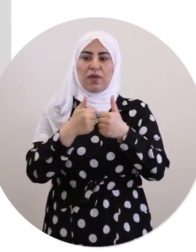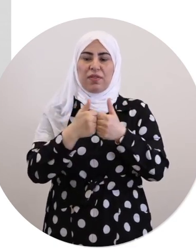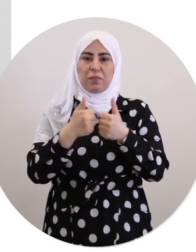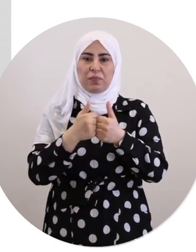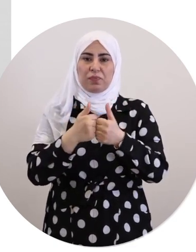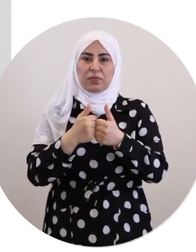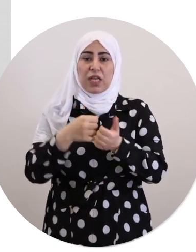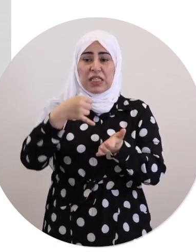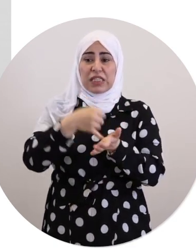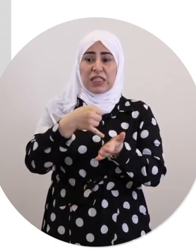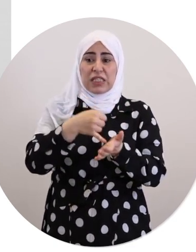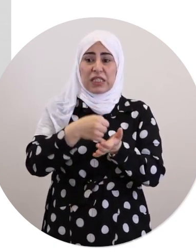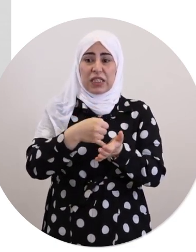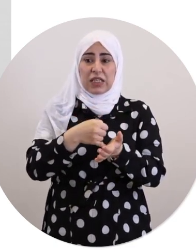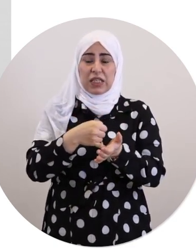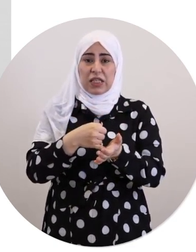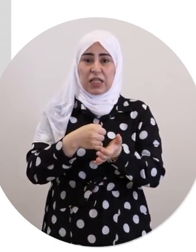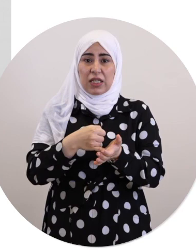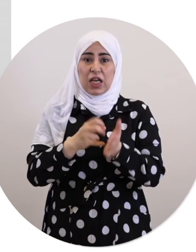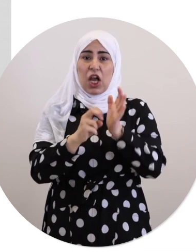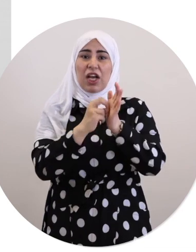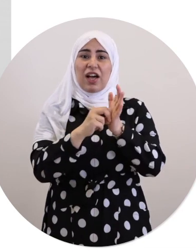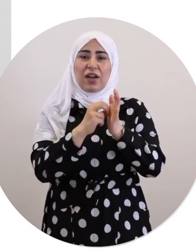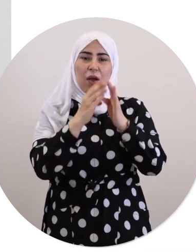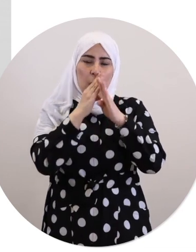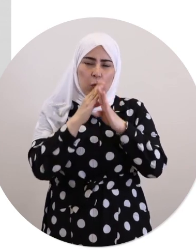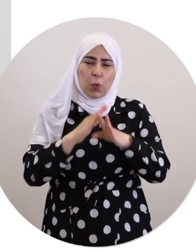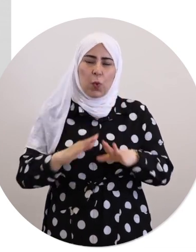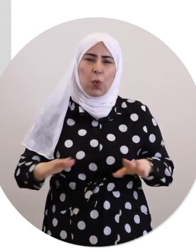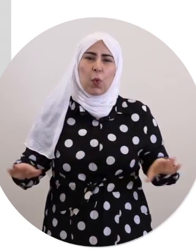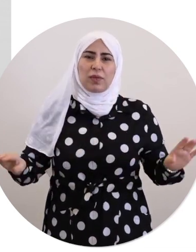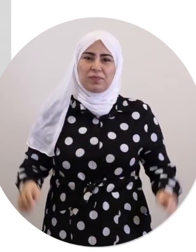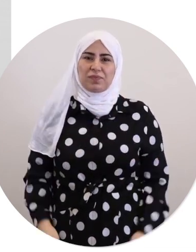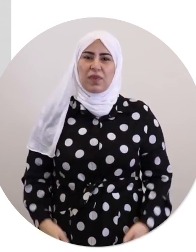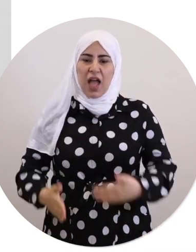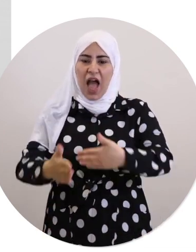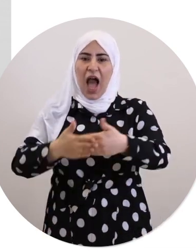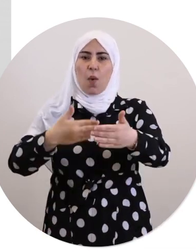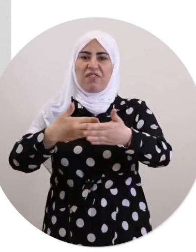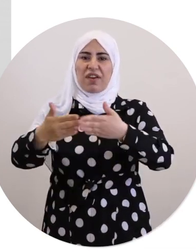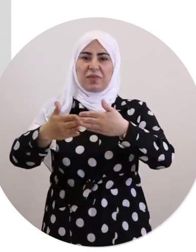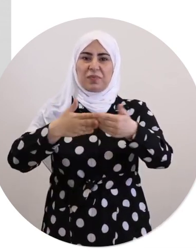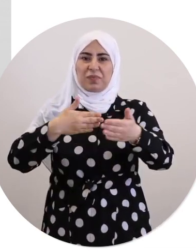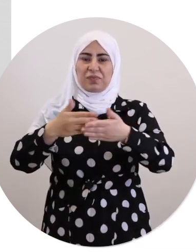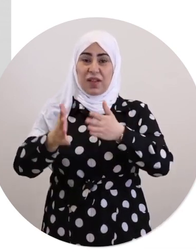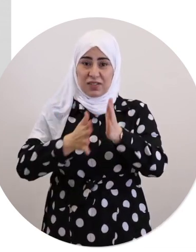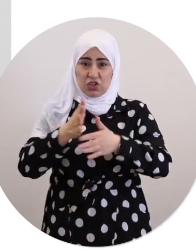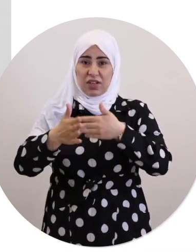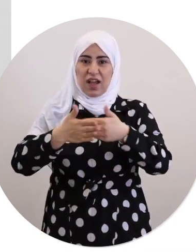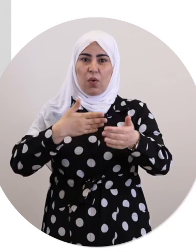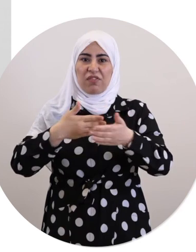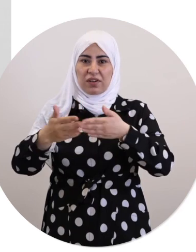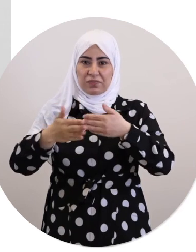peaceful and quieter. Very simple. However, it's very easy to use because we use it to show